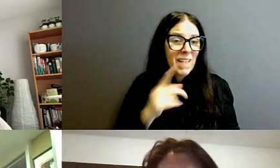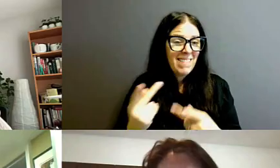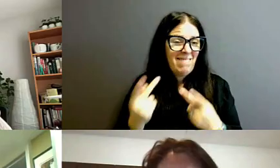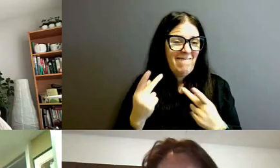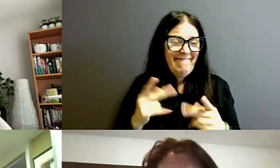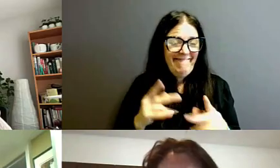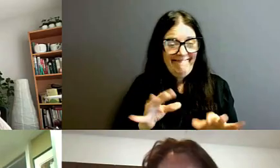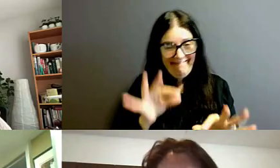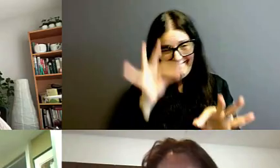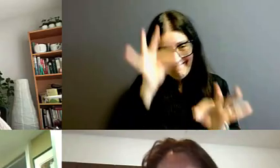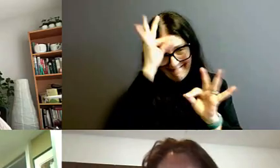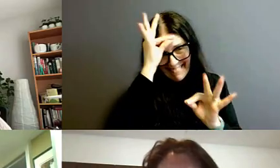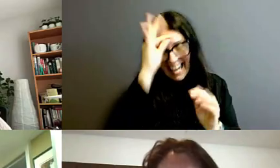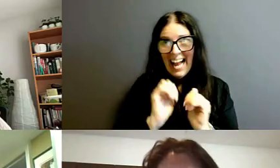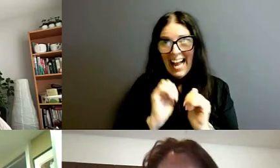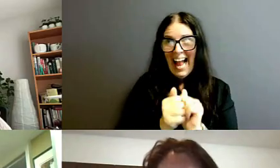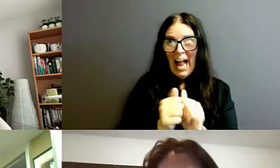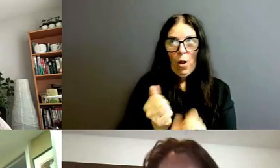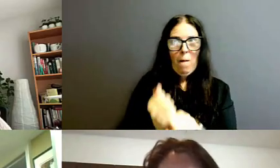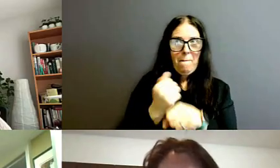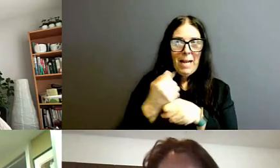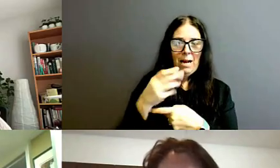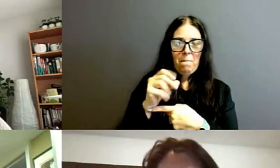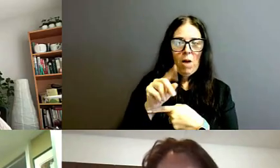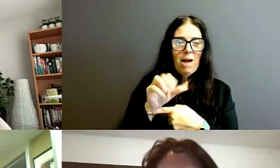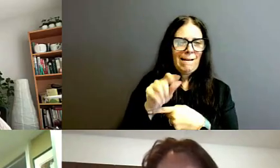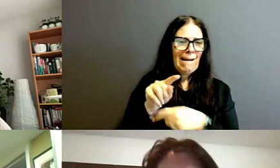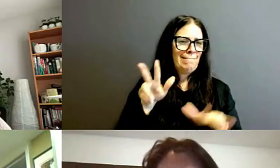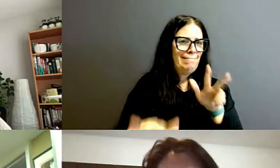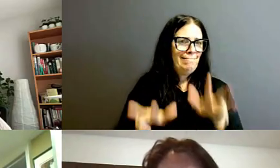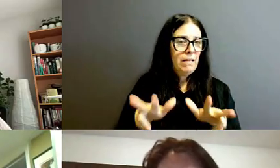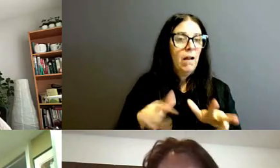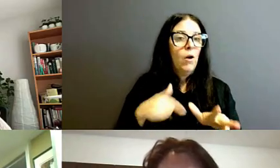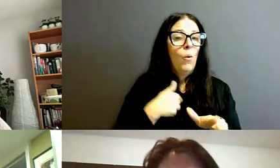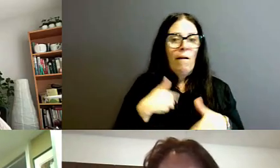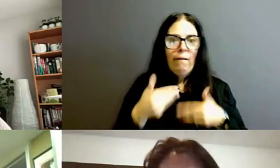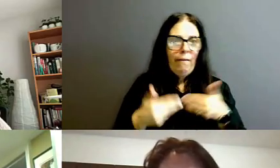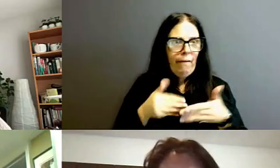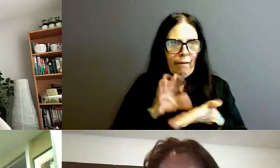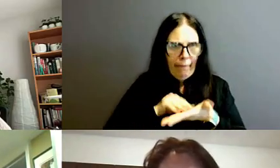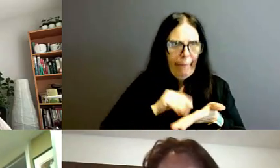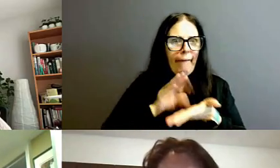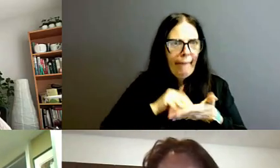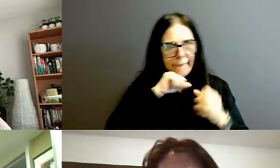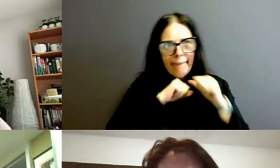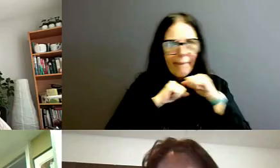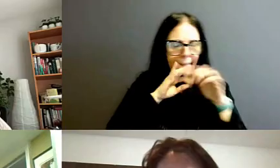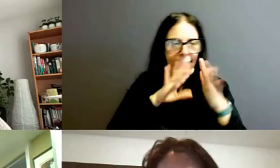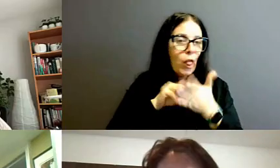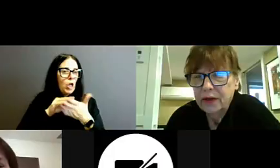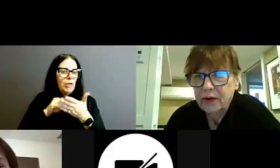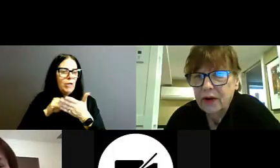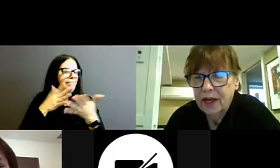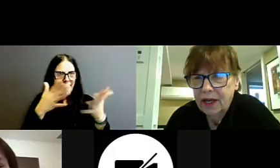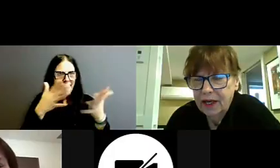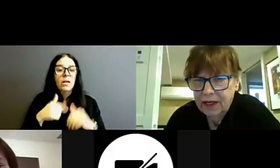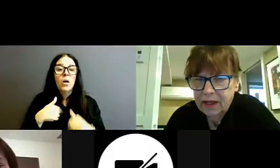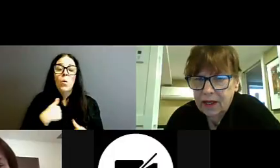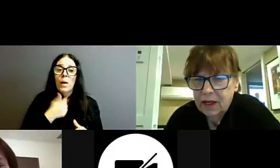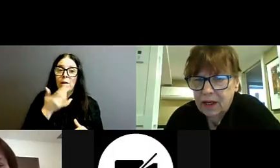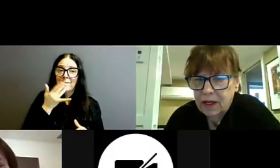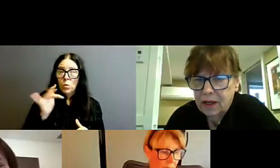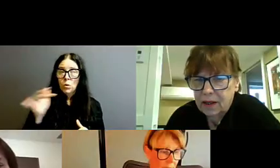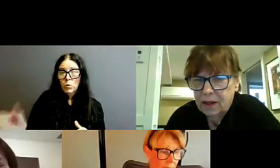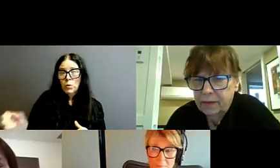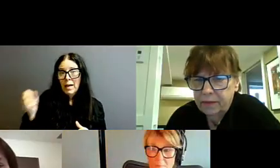how to do podcasts. And boy, did we learn a lot. We were fortunate enough to hire